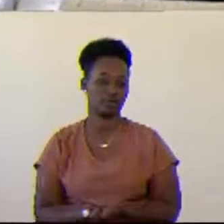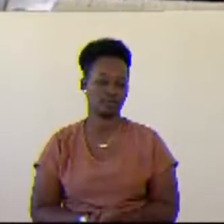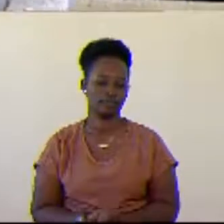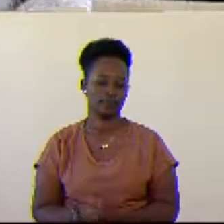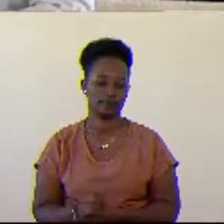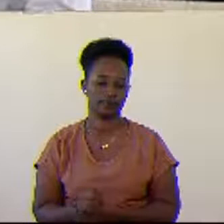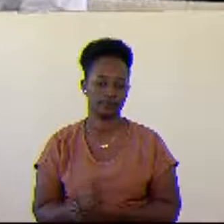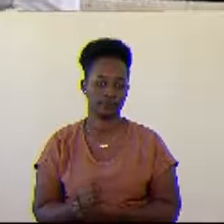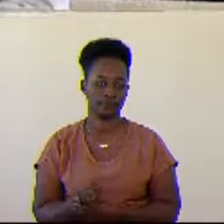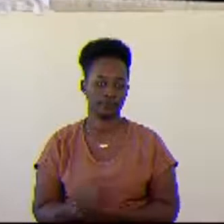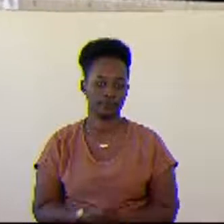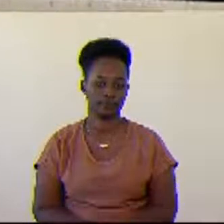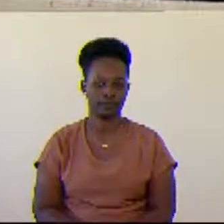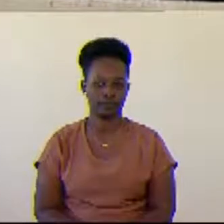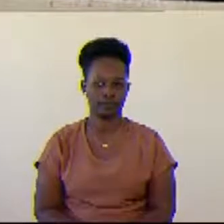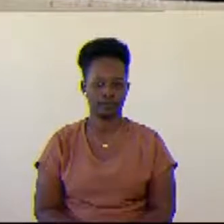at the procedures.